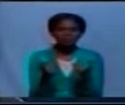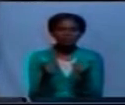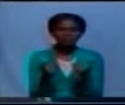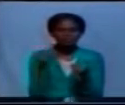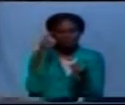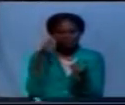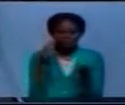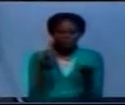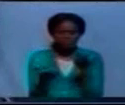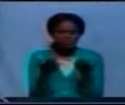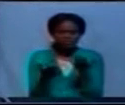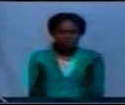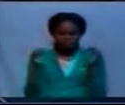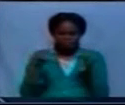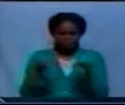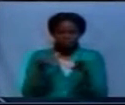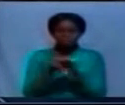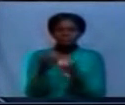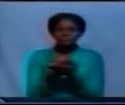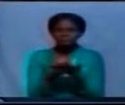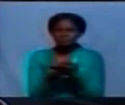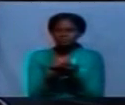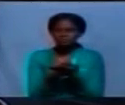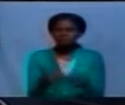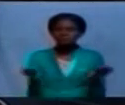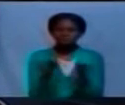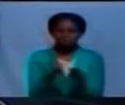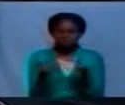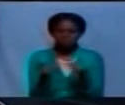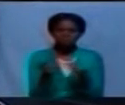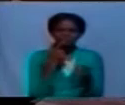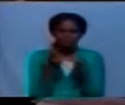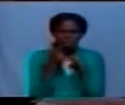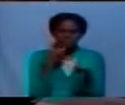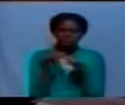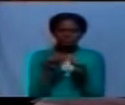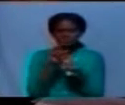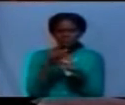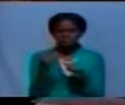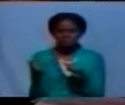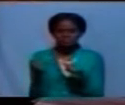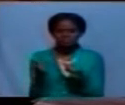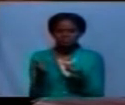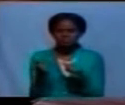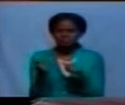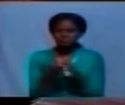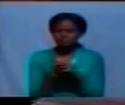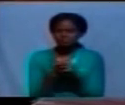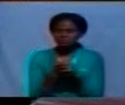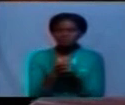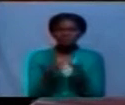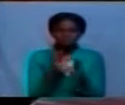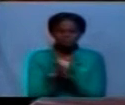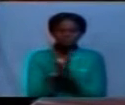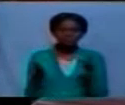like weather, the global economy, and stuff like that. As we close, I want you to zero in on one issue, that is this: the Zambia